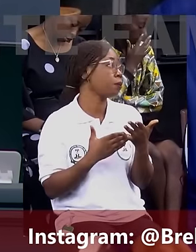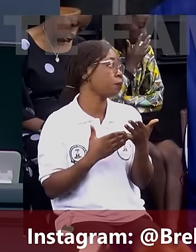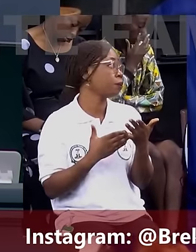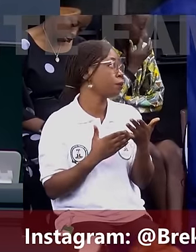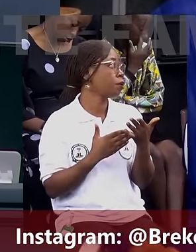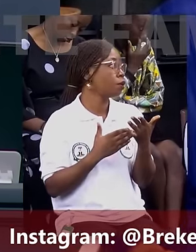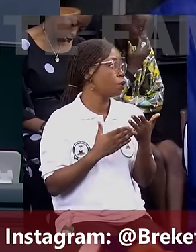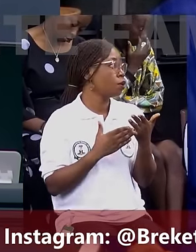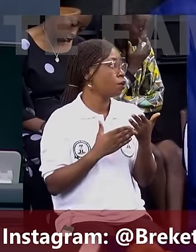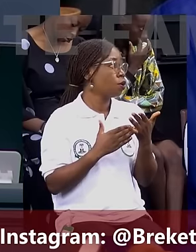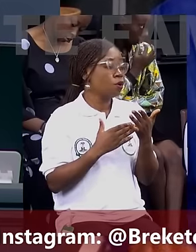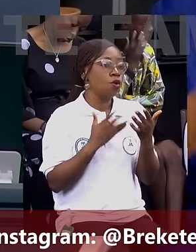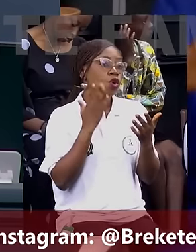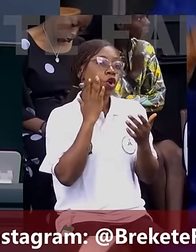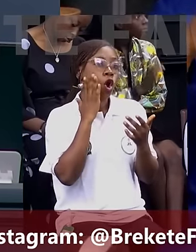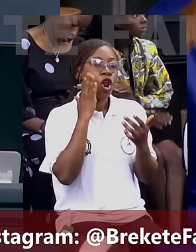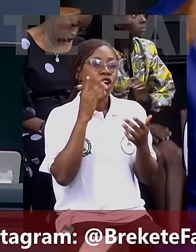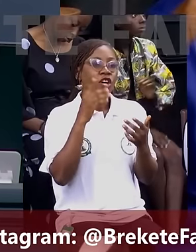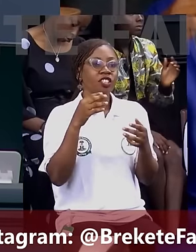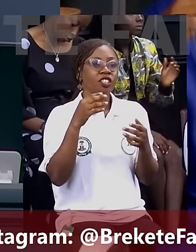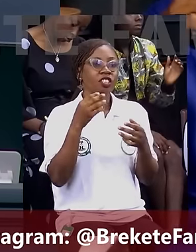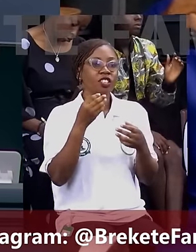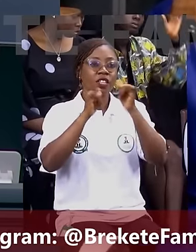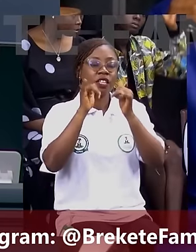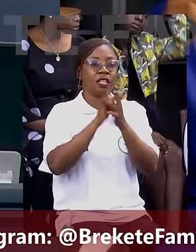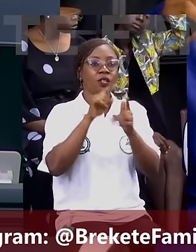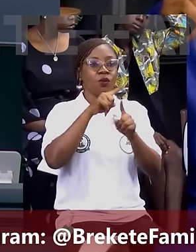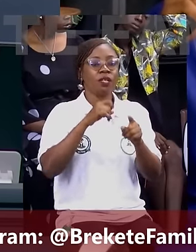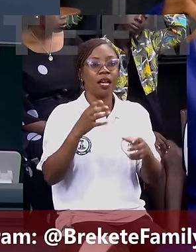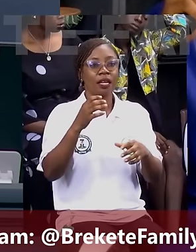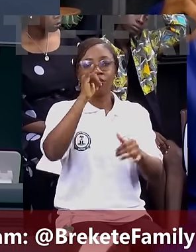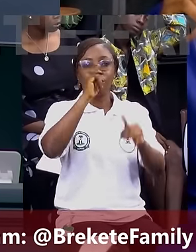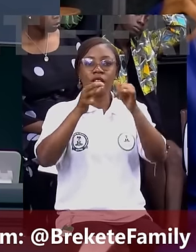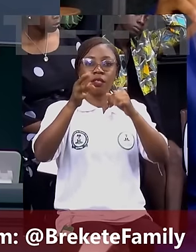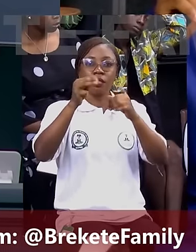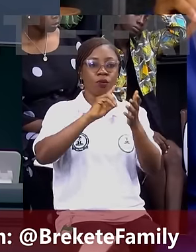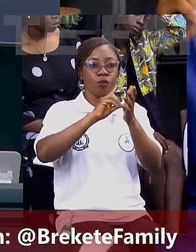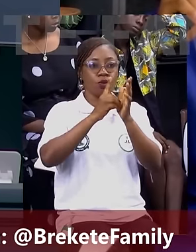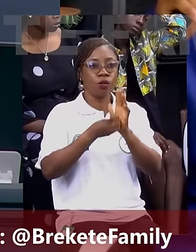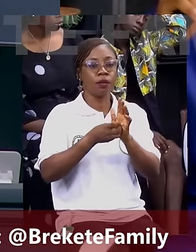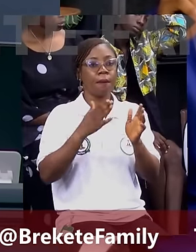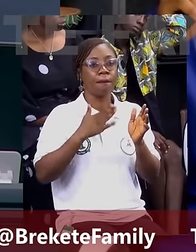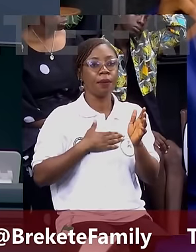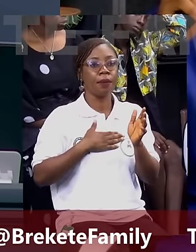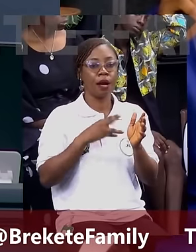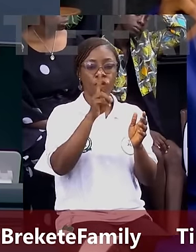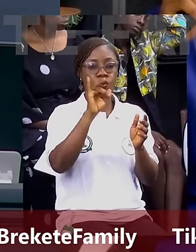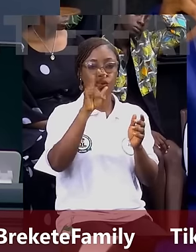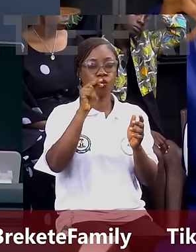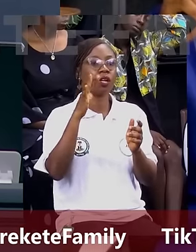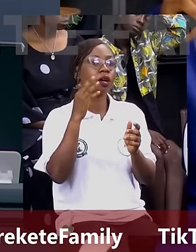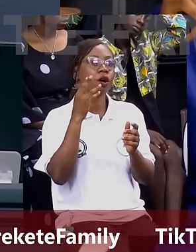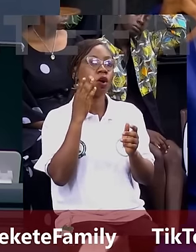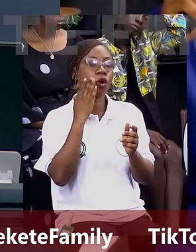There are some colored drinks or juice that when I take them during my urine color will